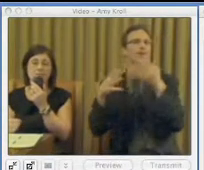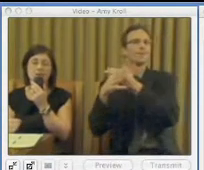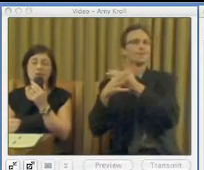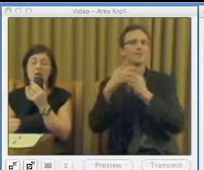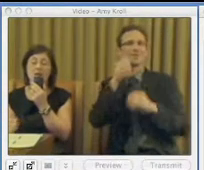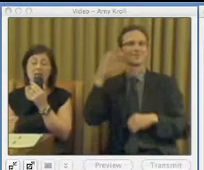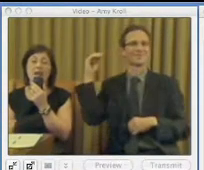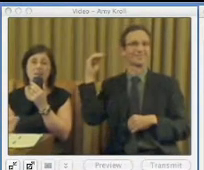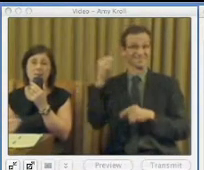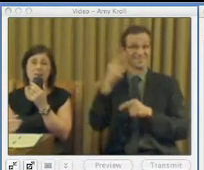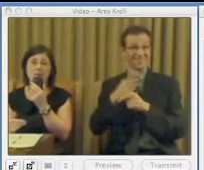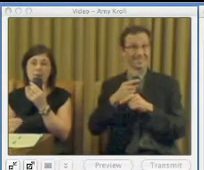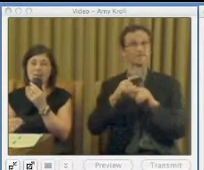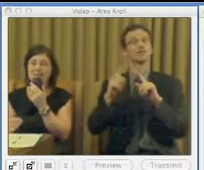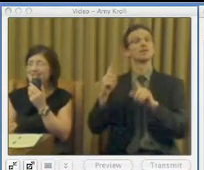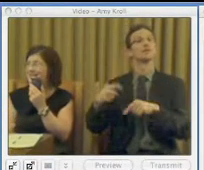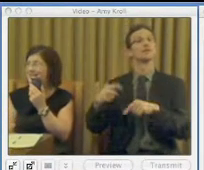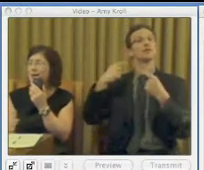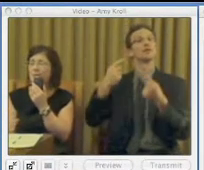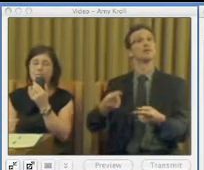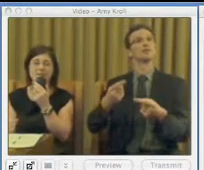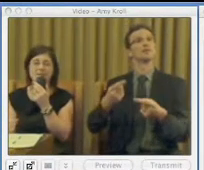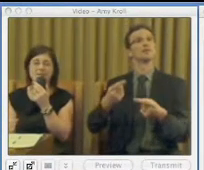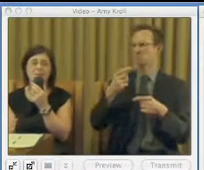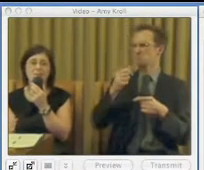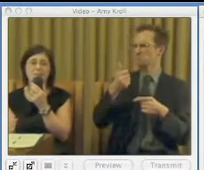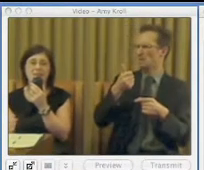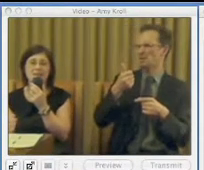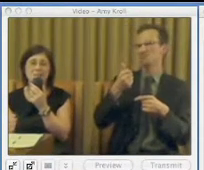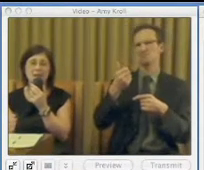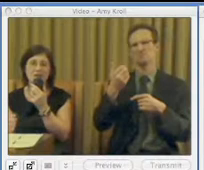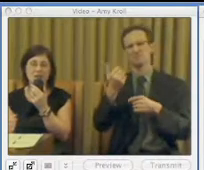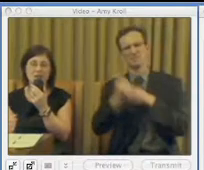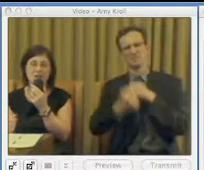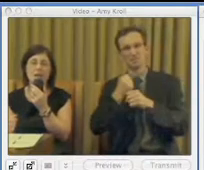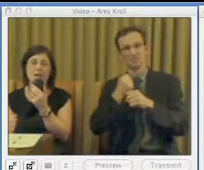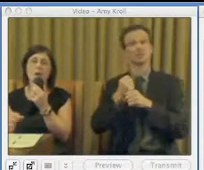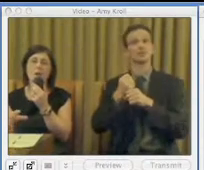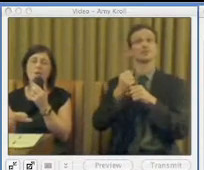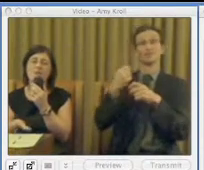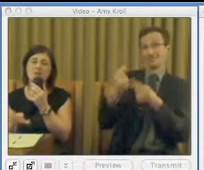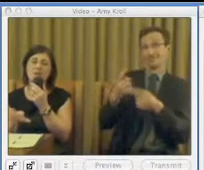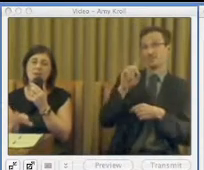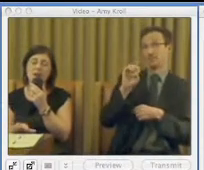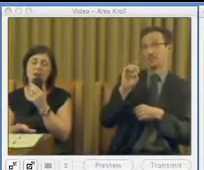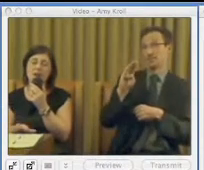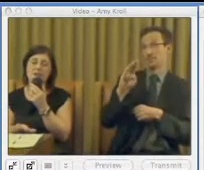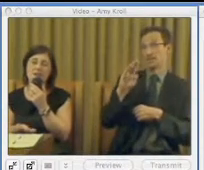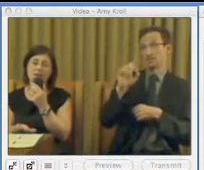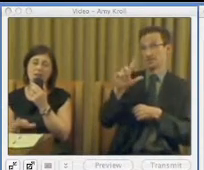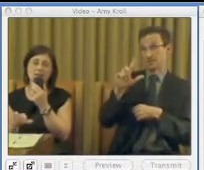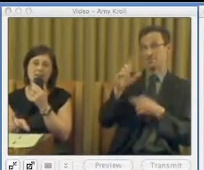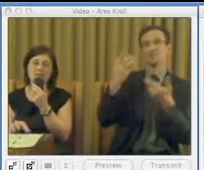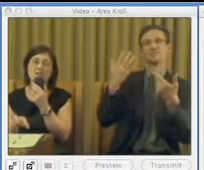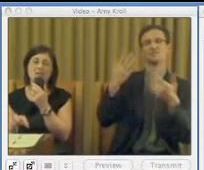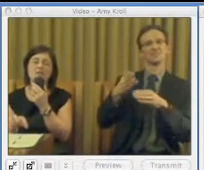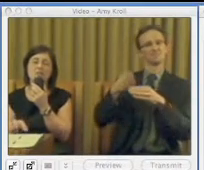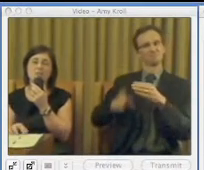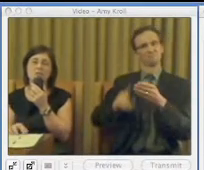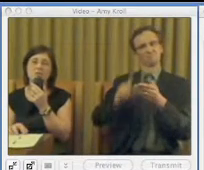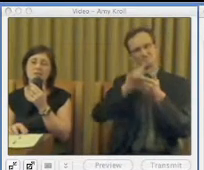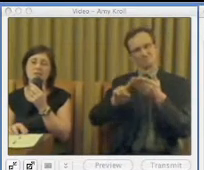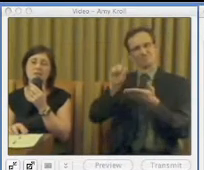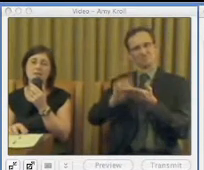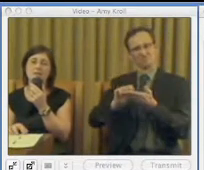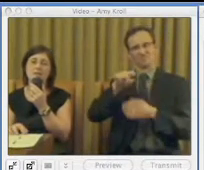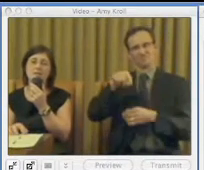But more recently, over the last decade or so, especially since Deb Russell completed her PhD, we've started to recognise